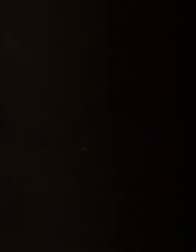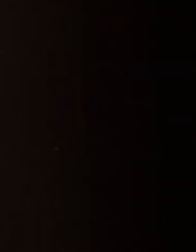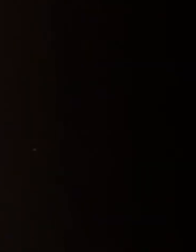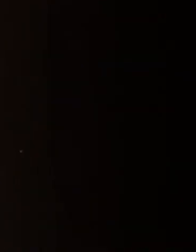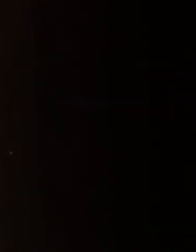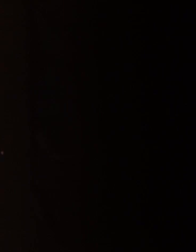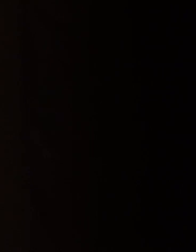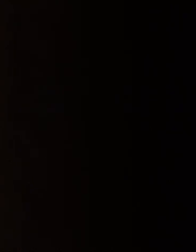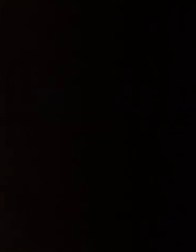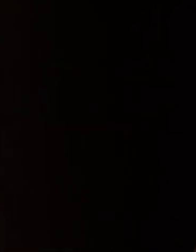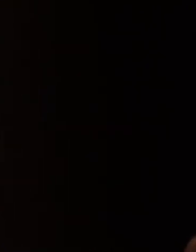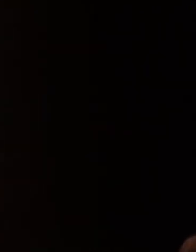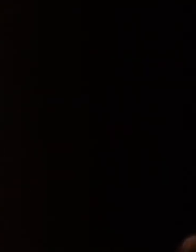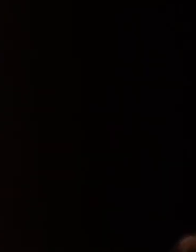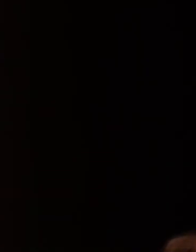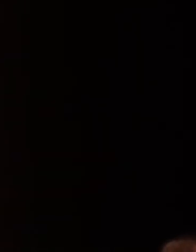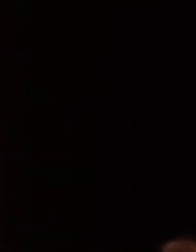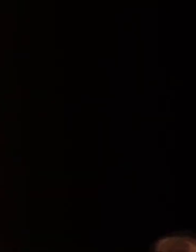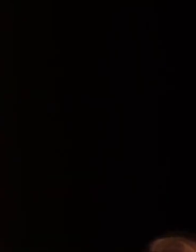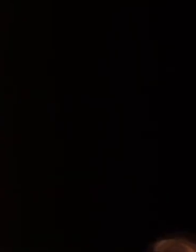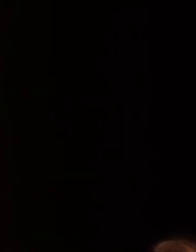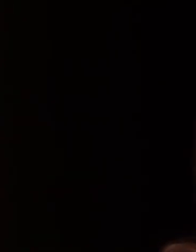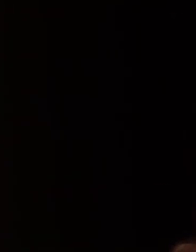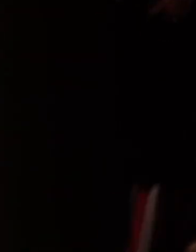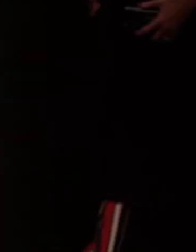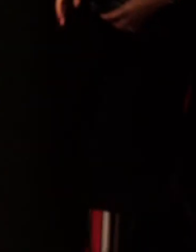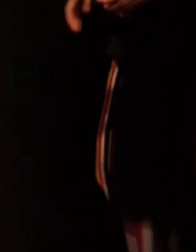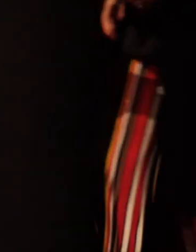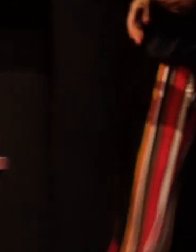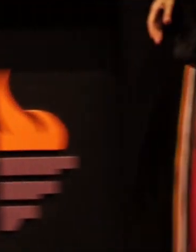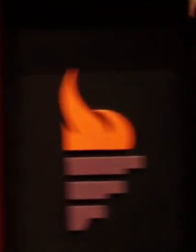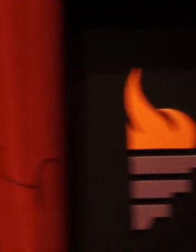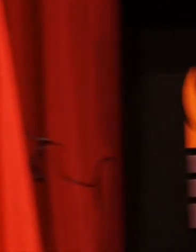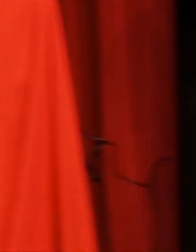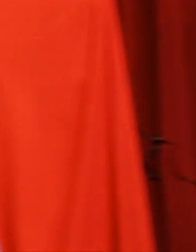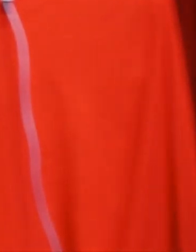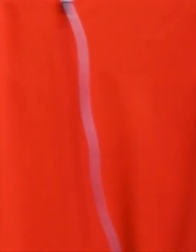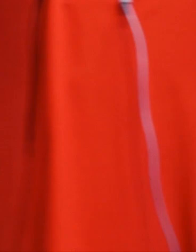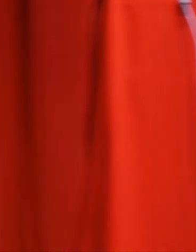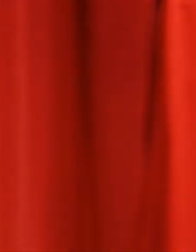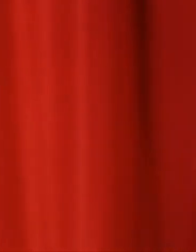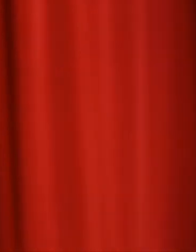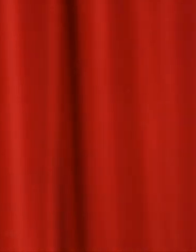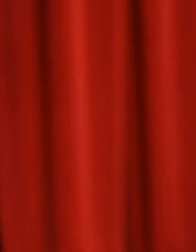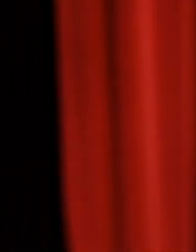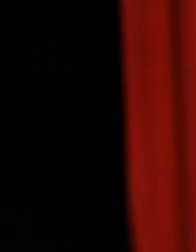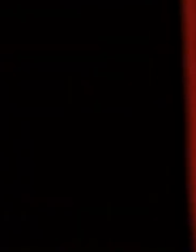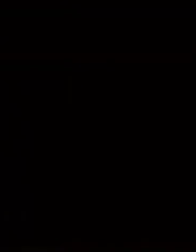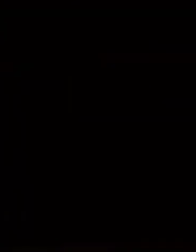things will get better. So I'm just going to end this real quick. I want everyone to say after me, I